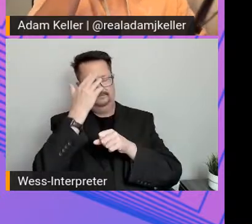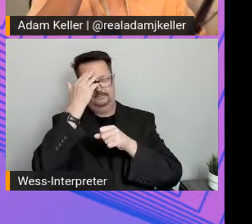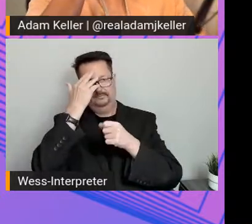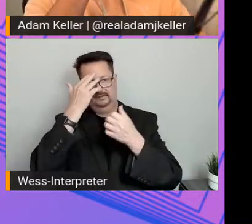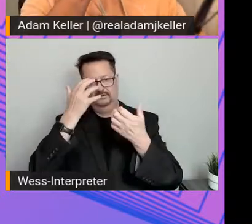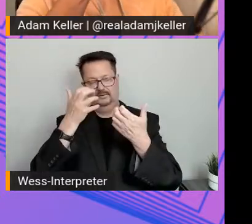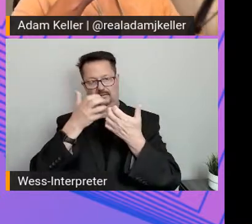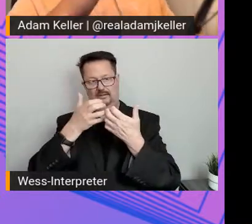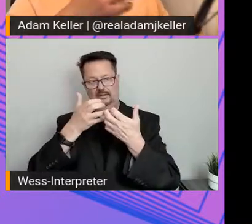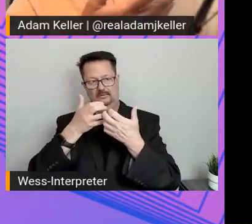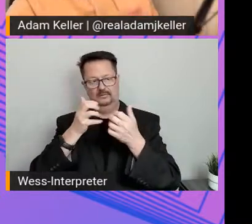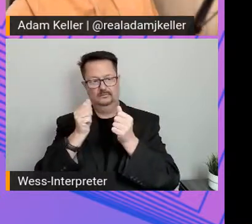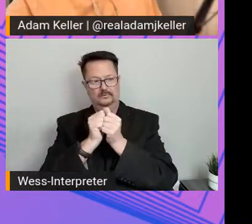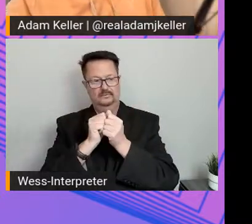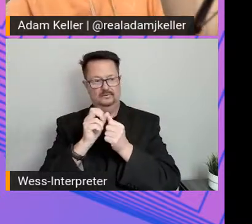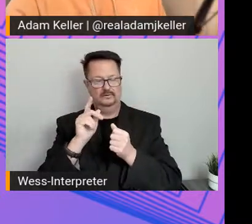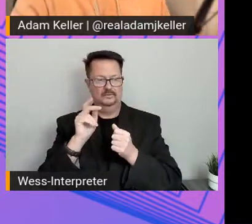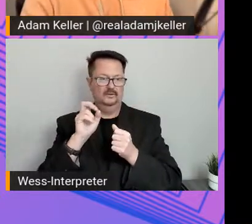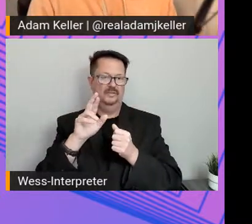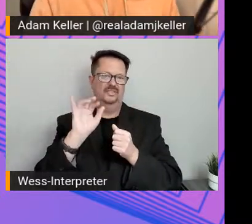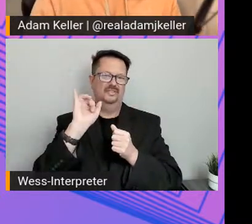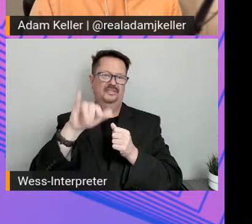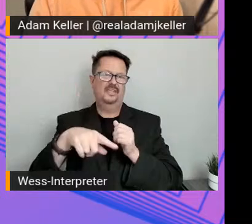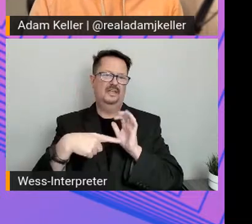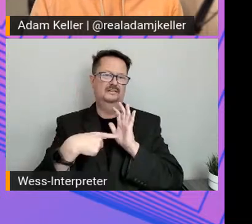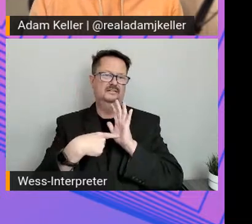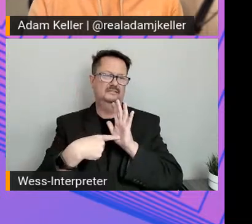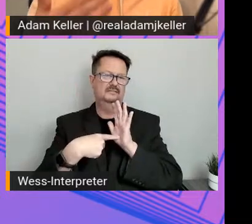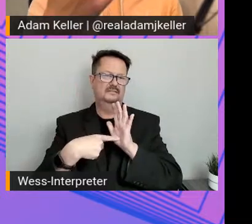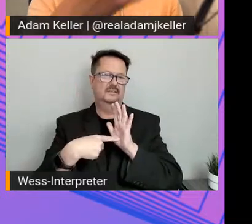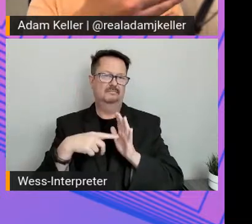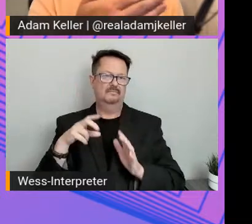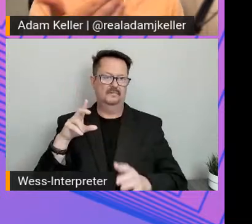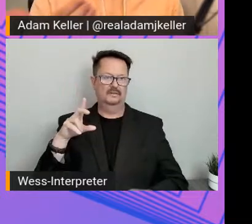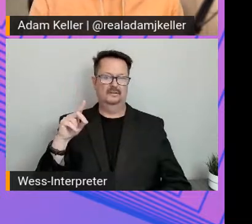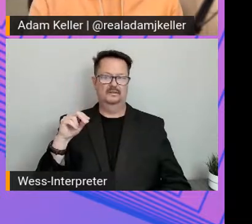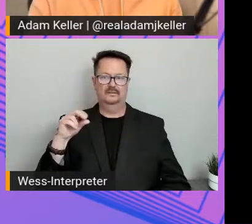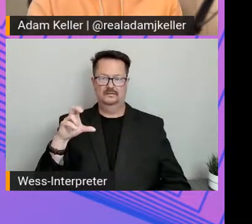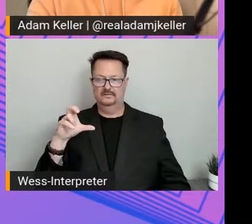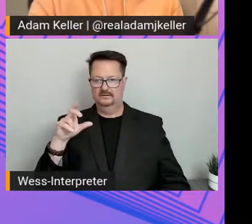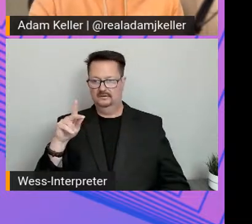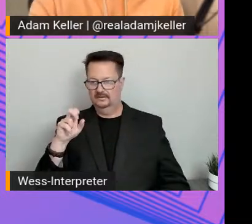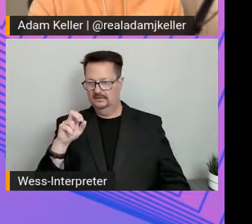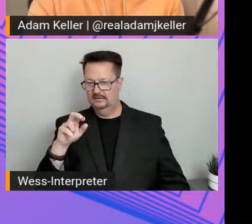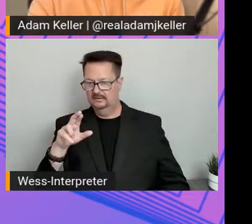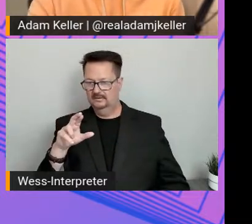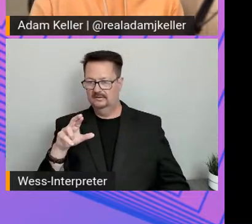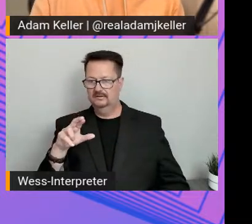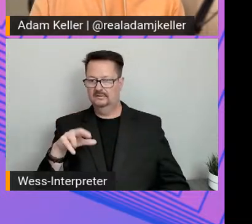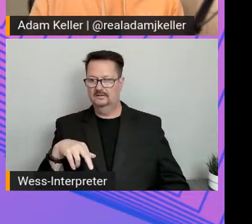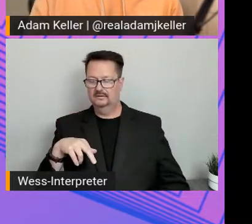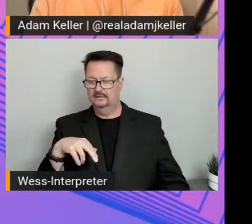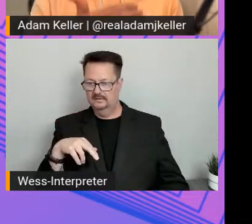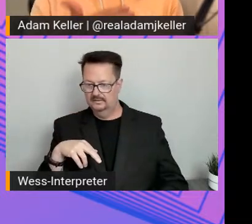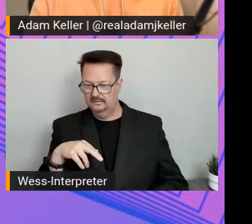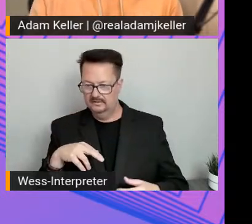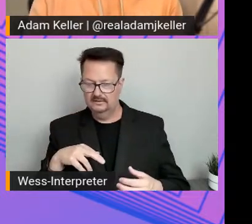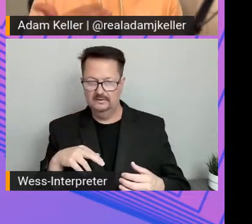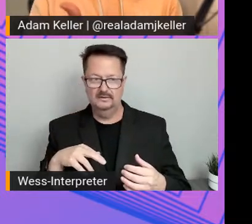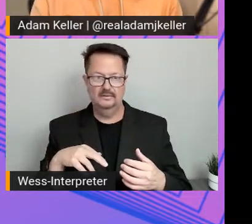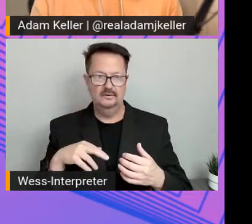syntax. So this is just an example Docker Compose file where I have my front end image defined and my back end image. I talk about